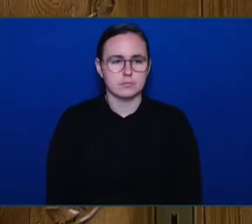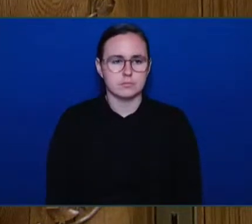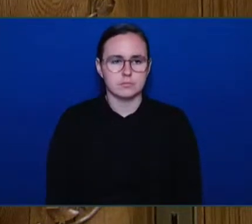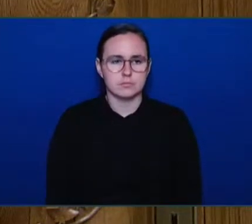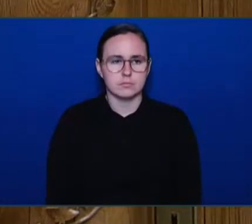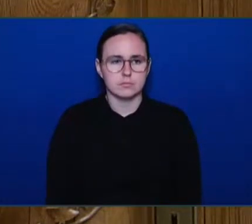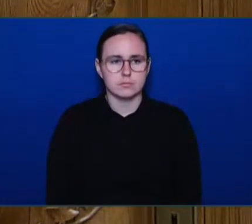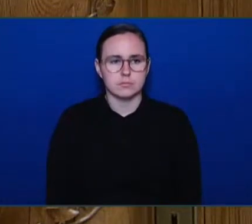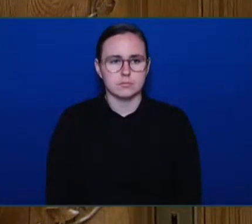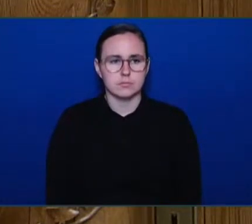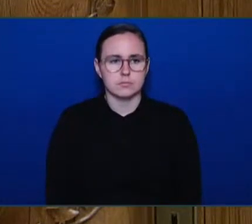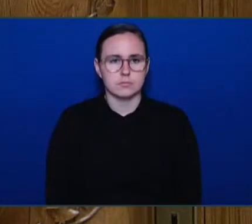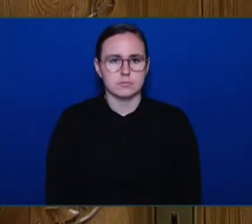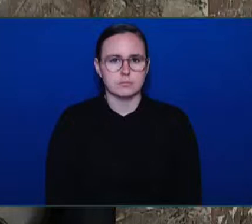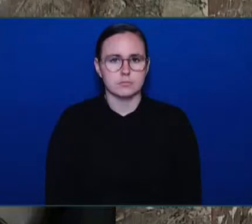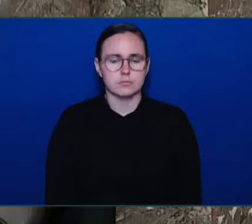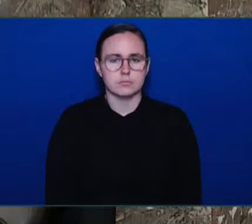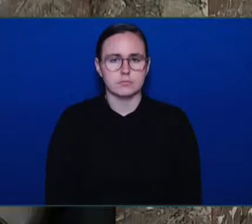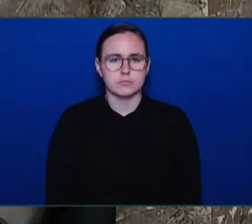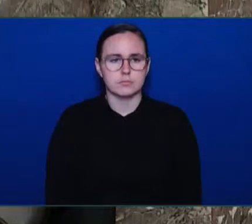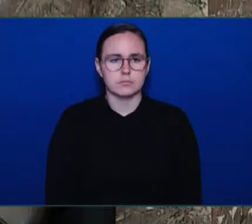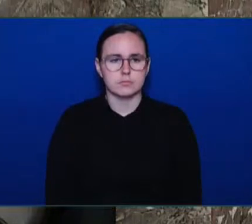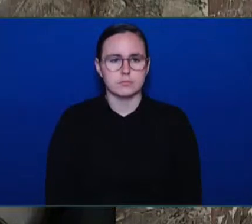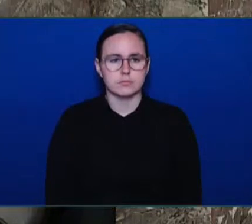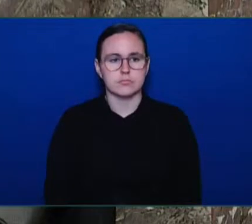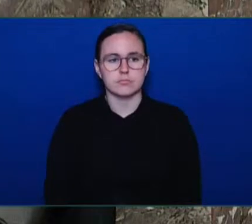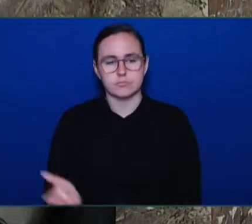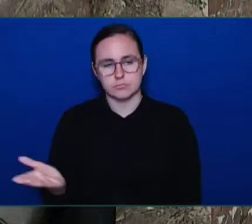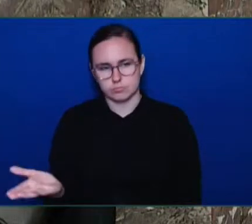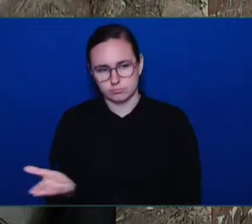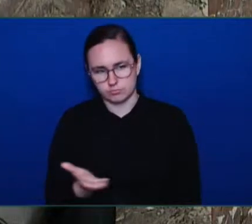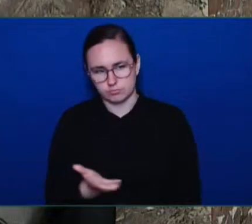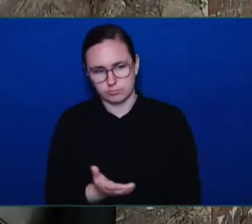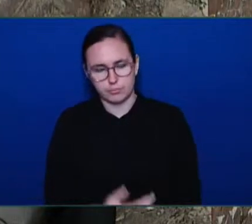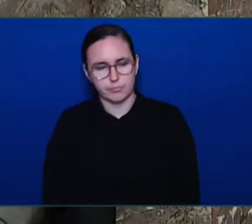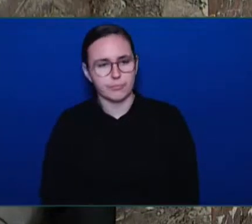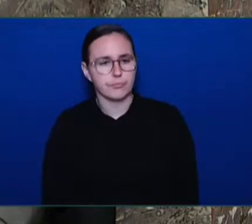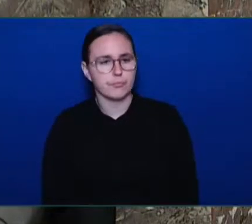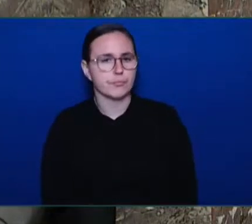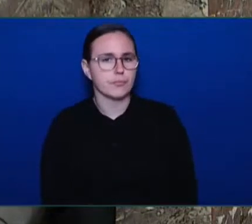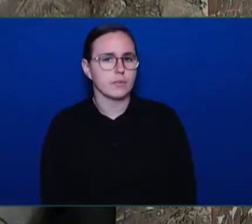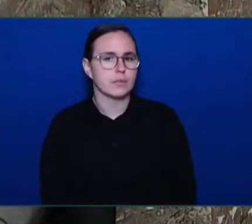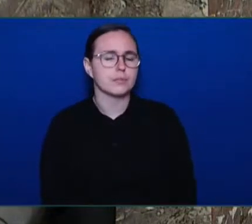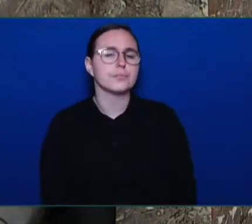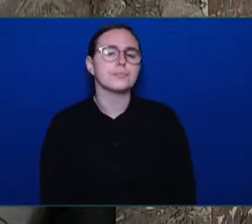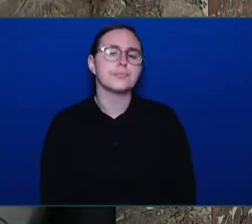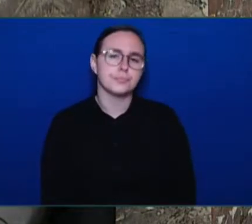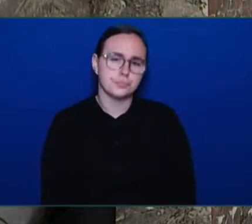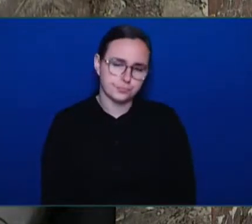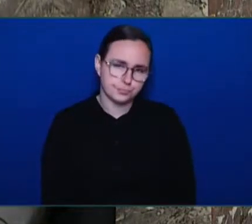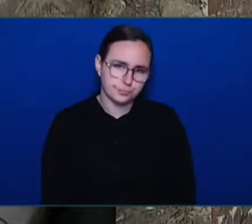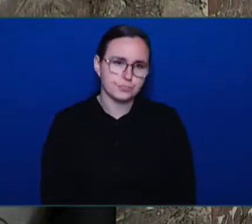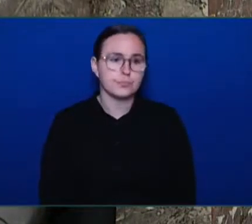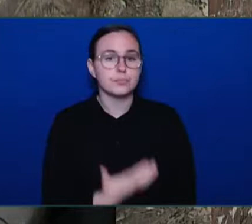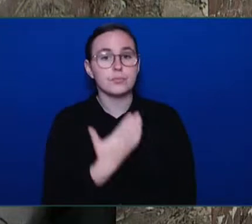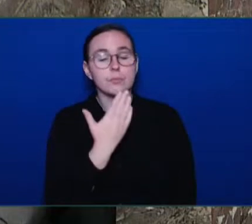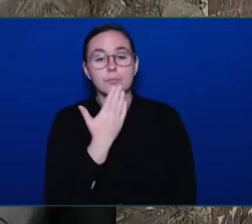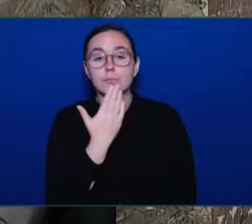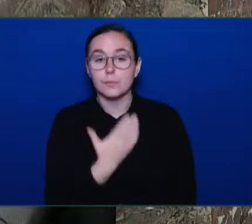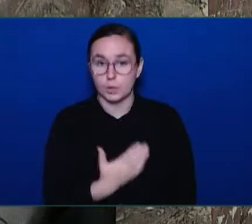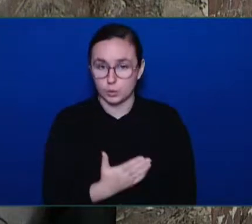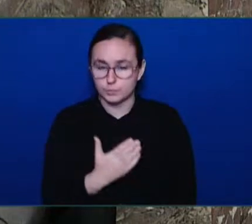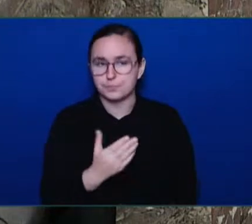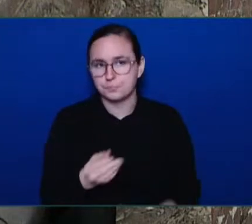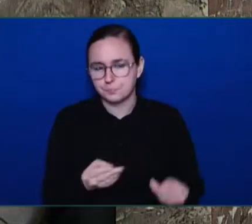Minister of Health. Well, thank you, Honourable Speaker, and for members of the opposition to talk about